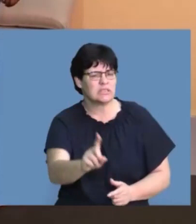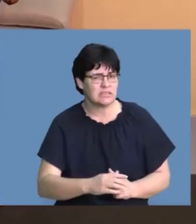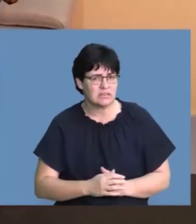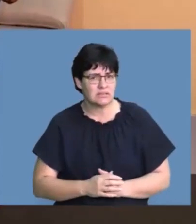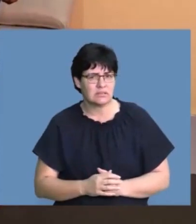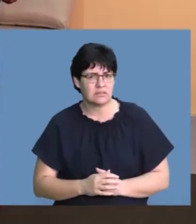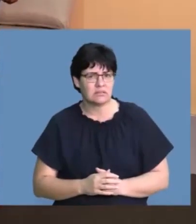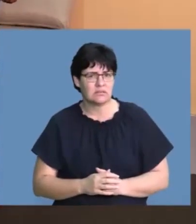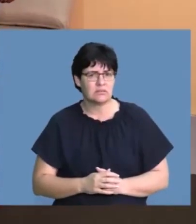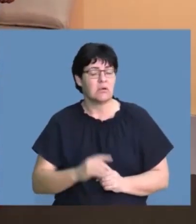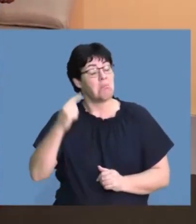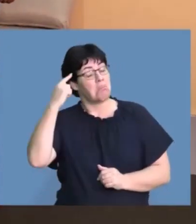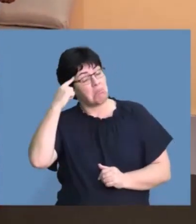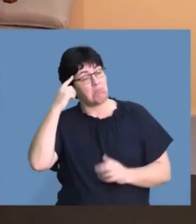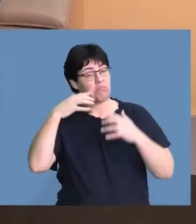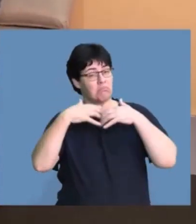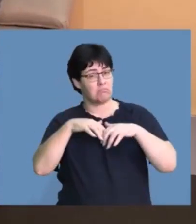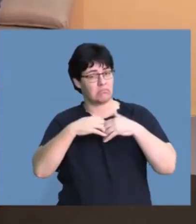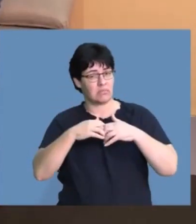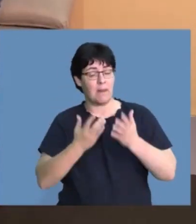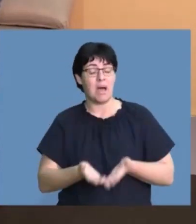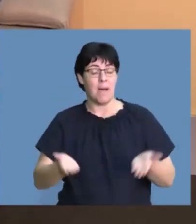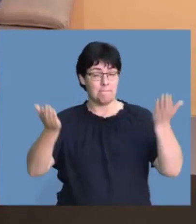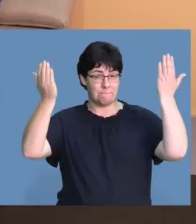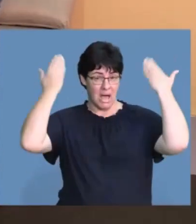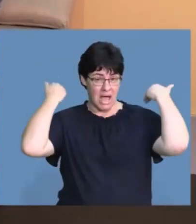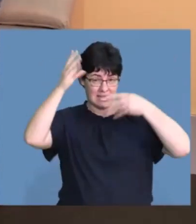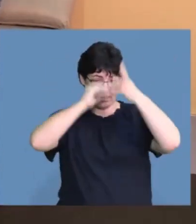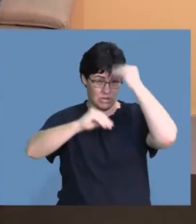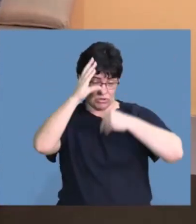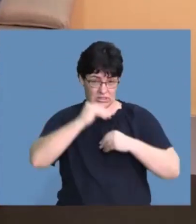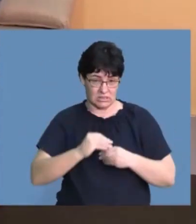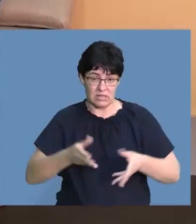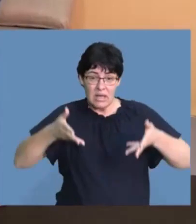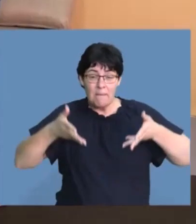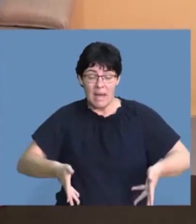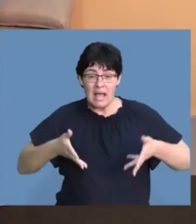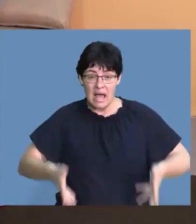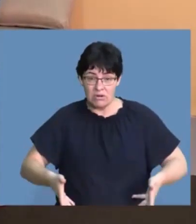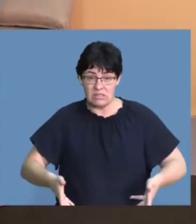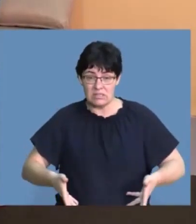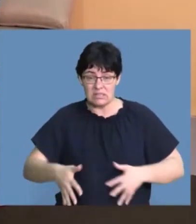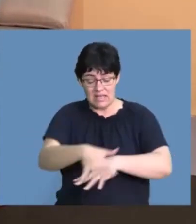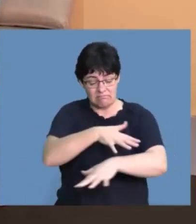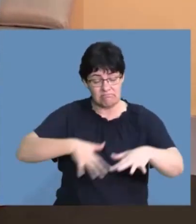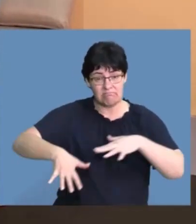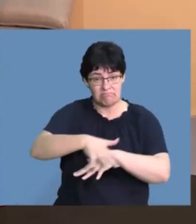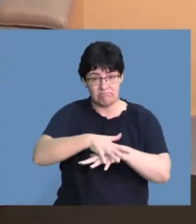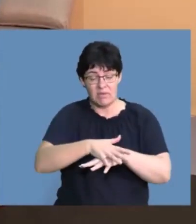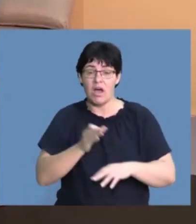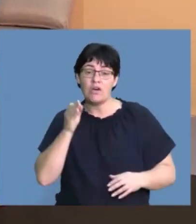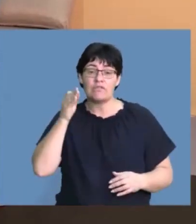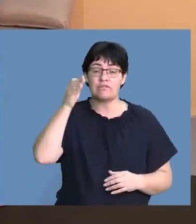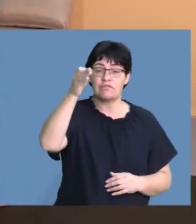going, considering my past experience, current